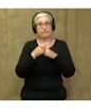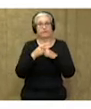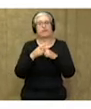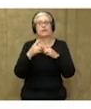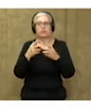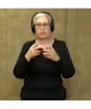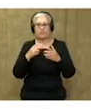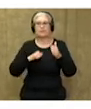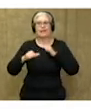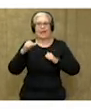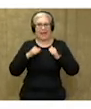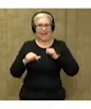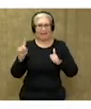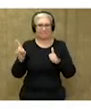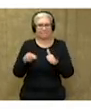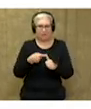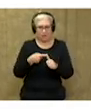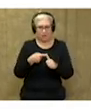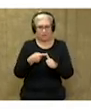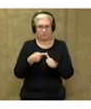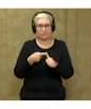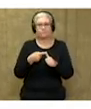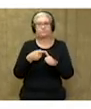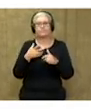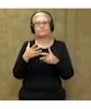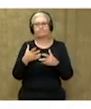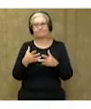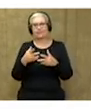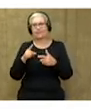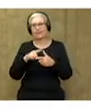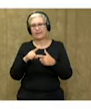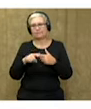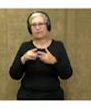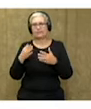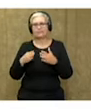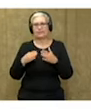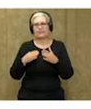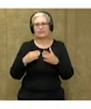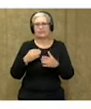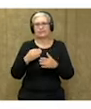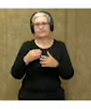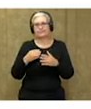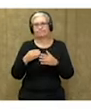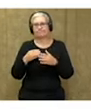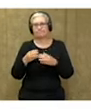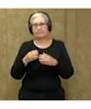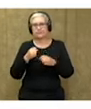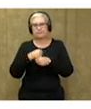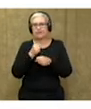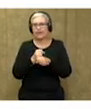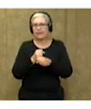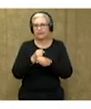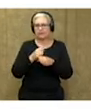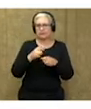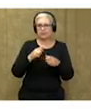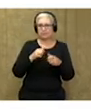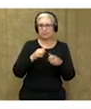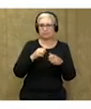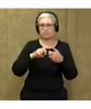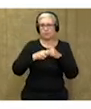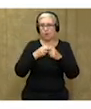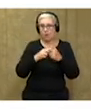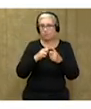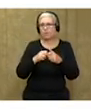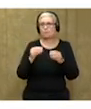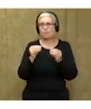happening and what someone else says. And if we do that, then it tends to escalate the situation. So for example, if someone says to me,